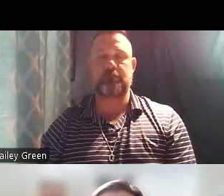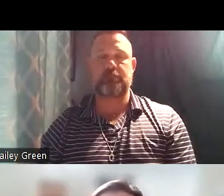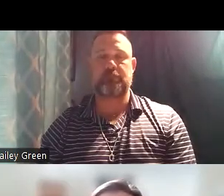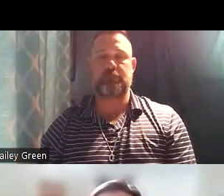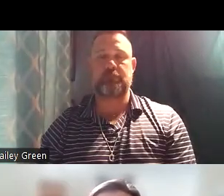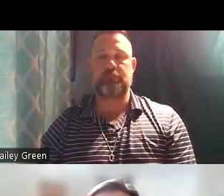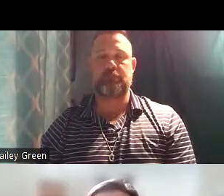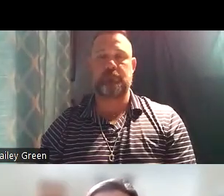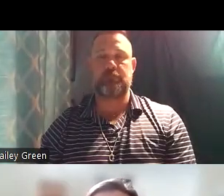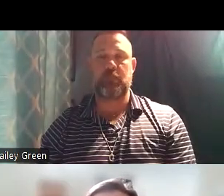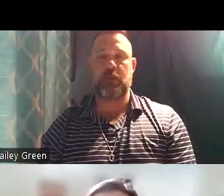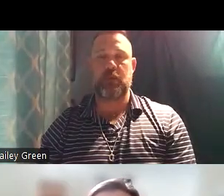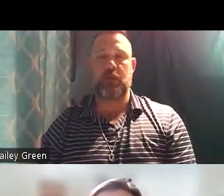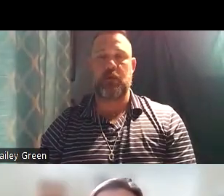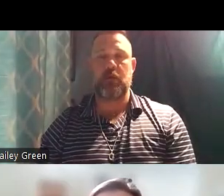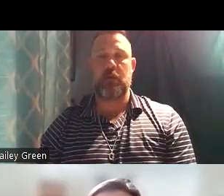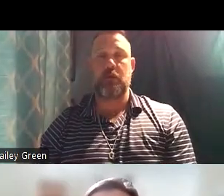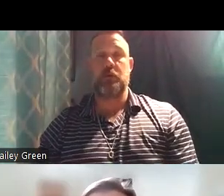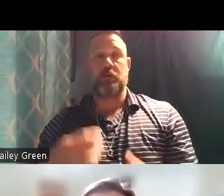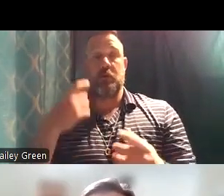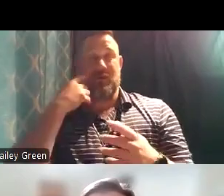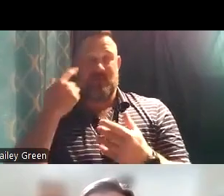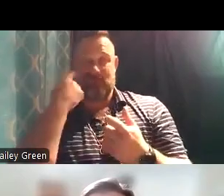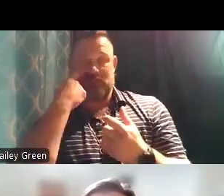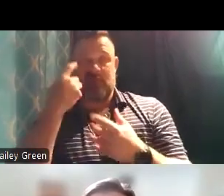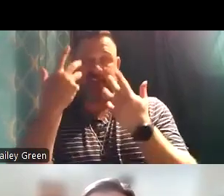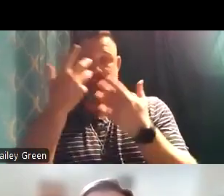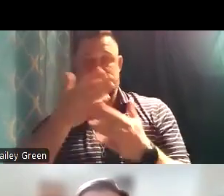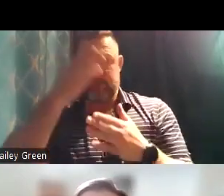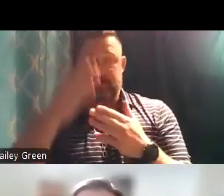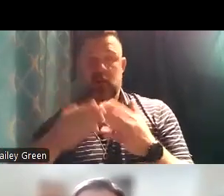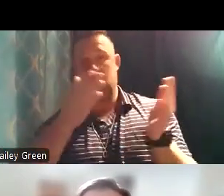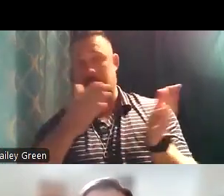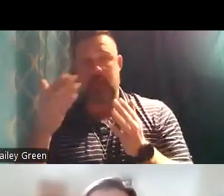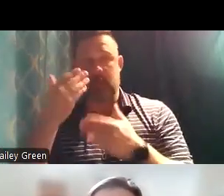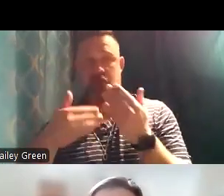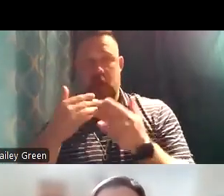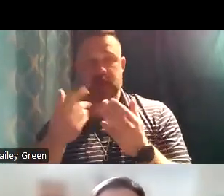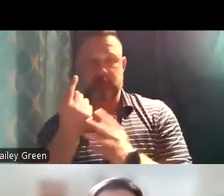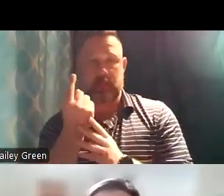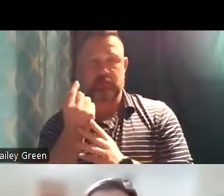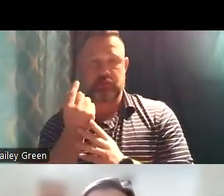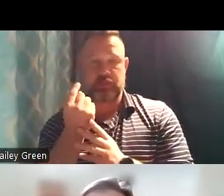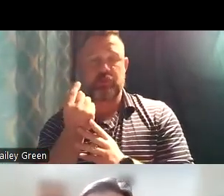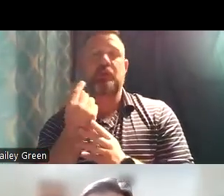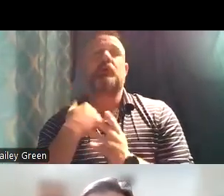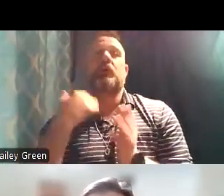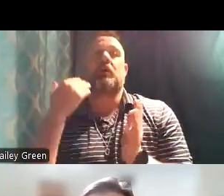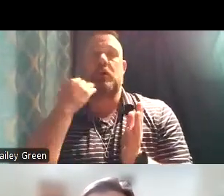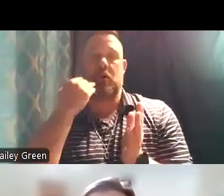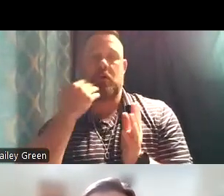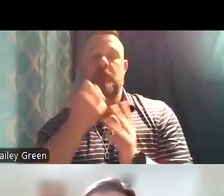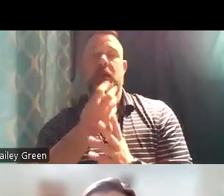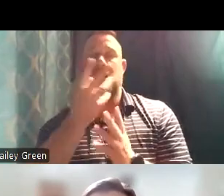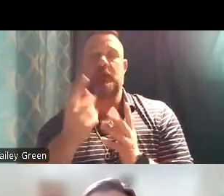So in terms of what we've just wrapped up a really intensive planning process in 2024. We know that there are so many